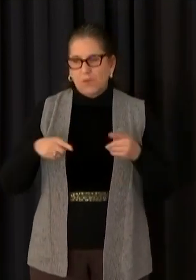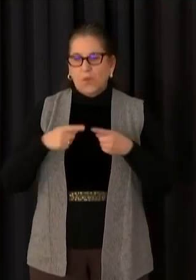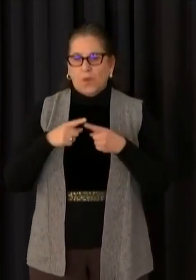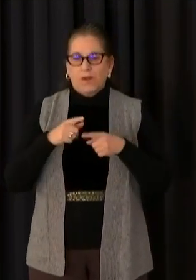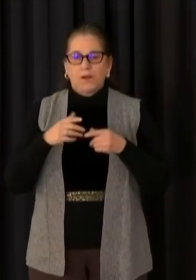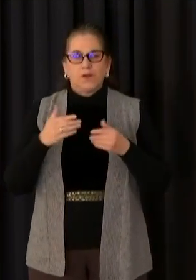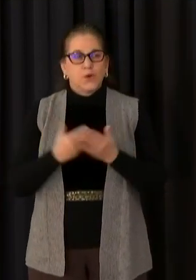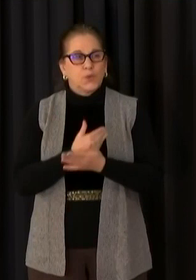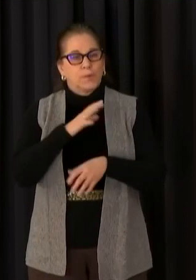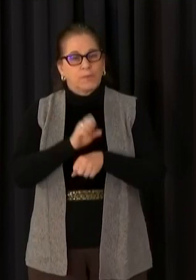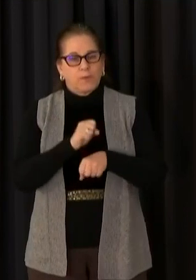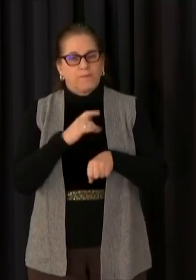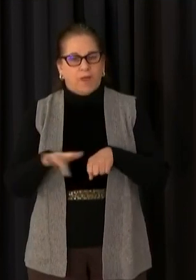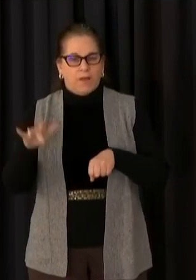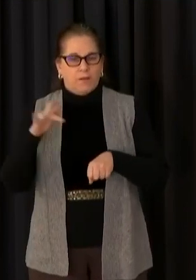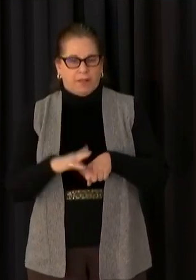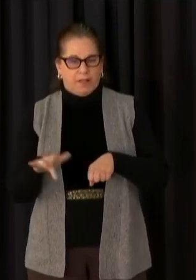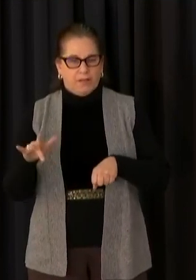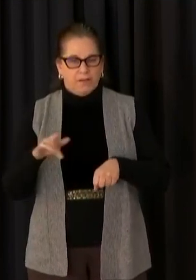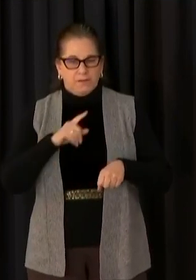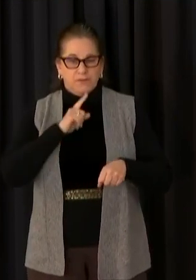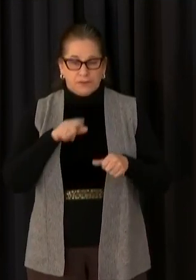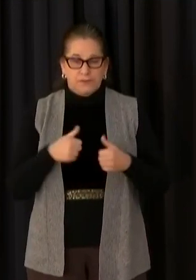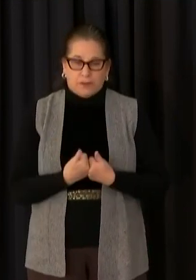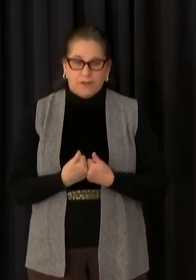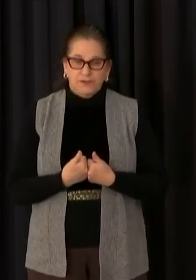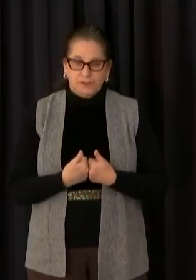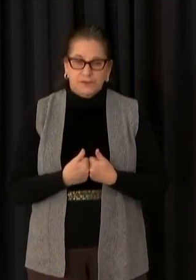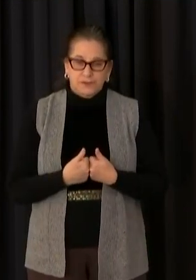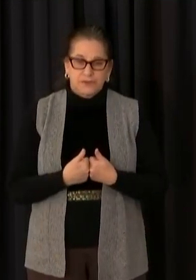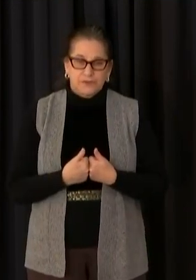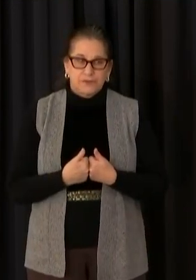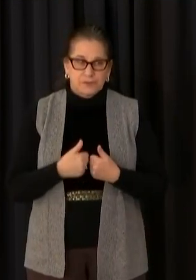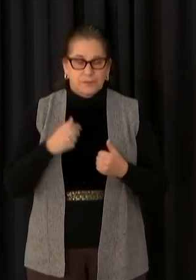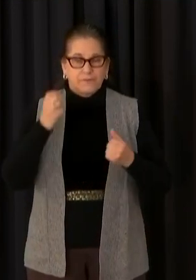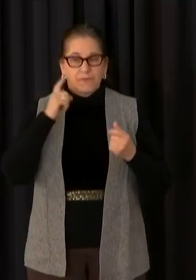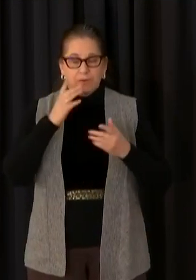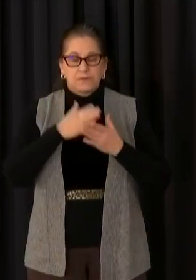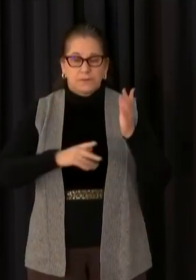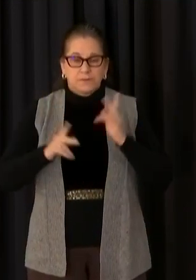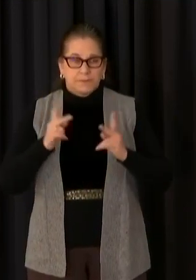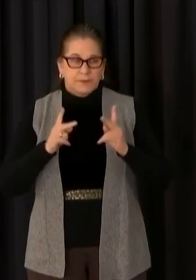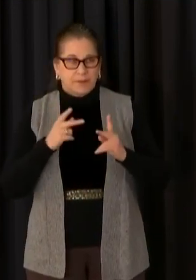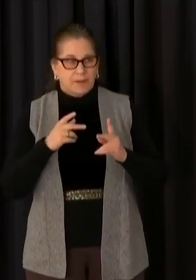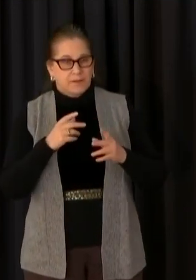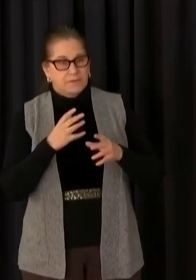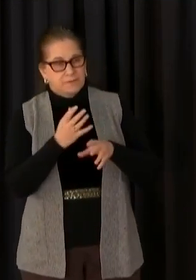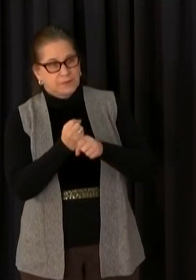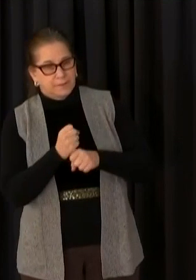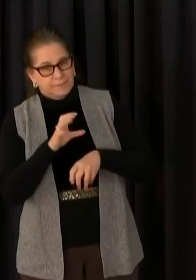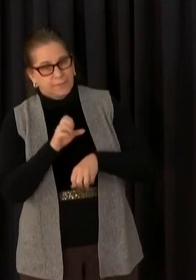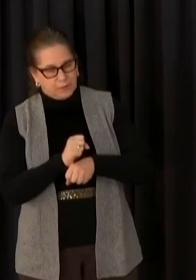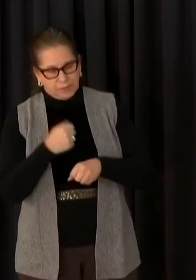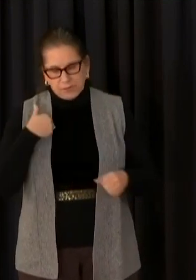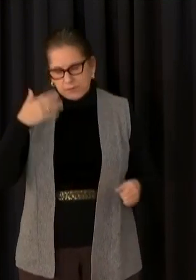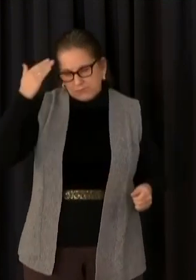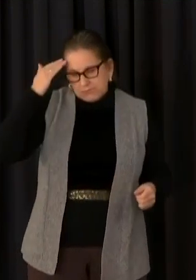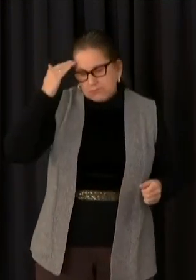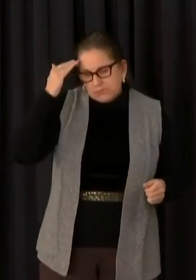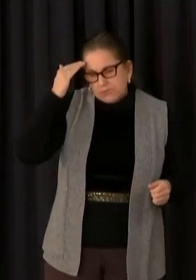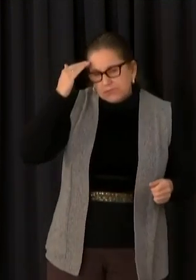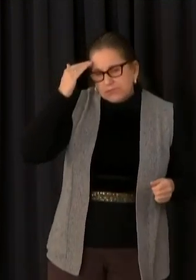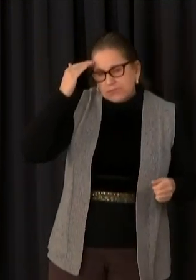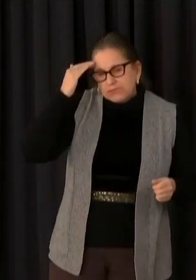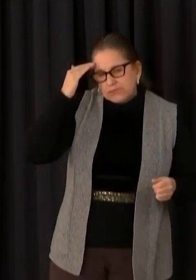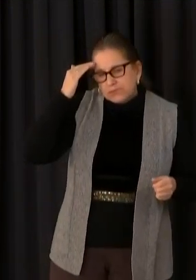people had challenges receiving the alerts when they signed up for the alerts, so we have worked to remedy that issue. But we also